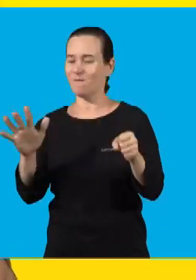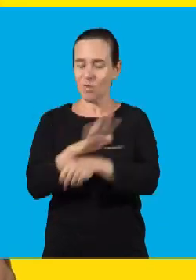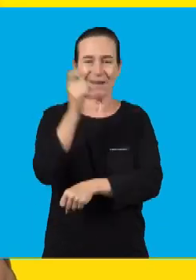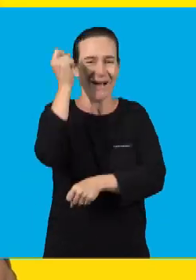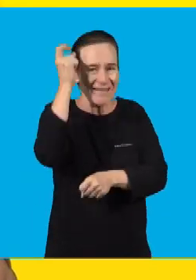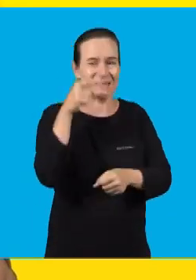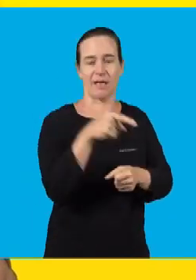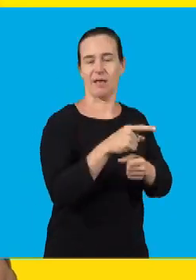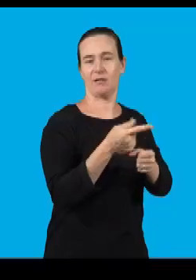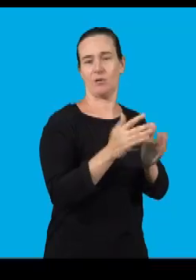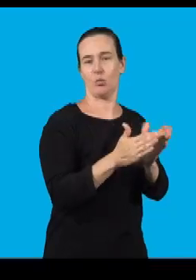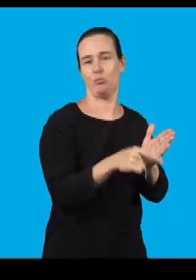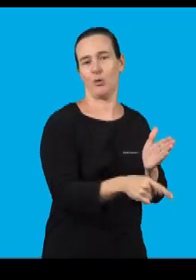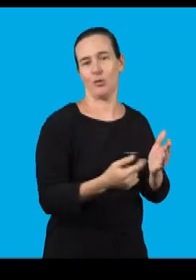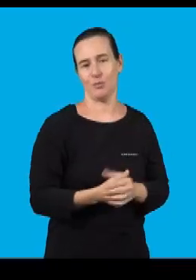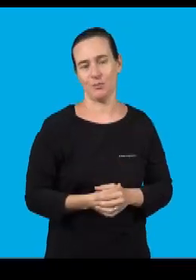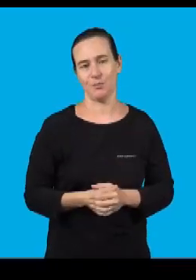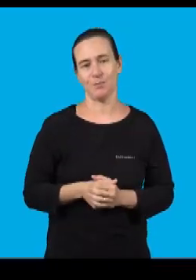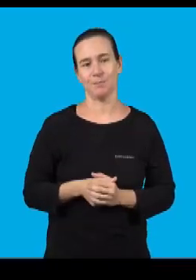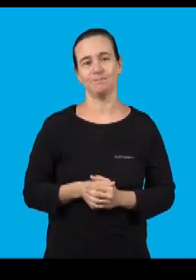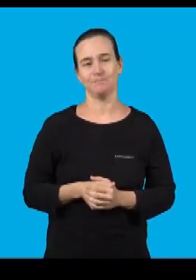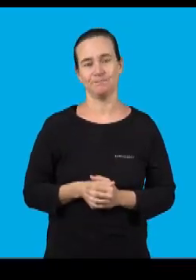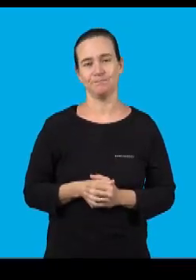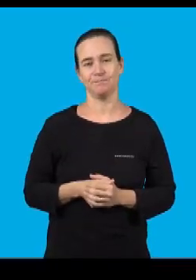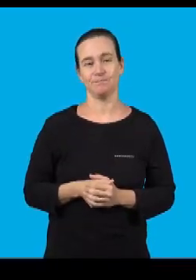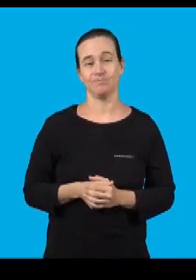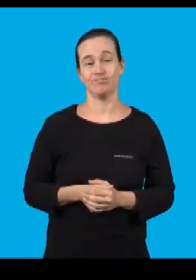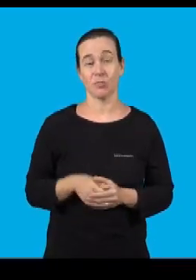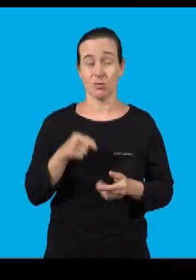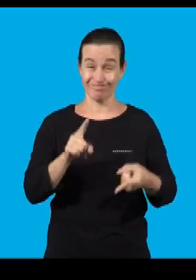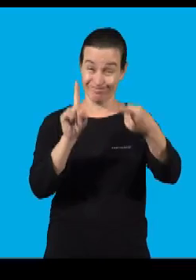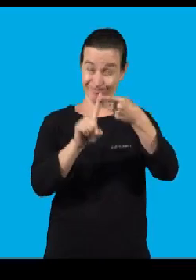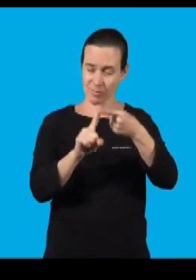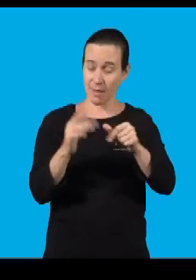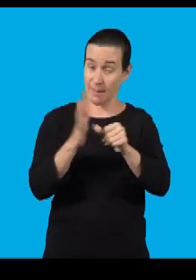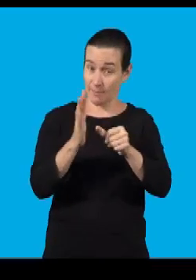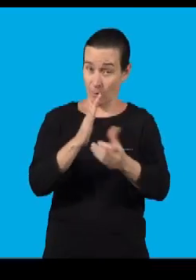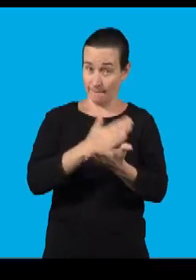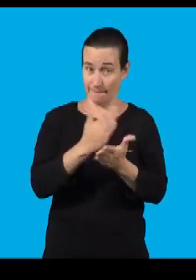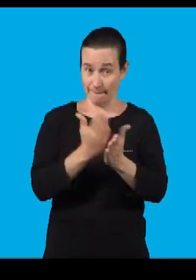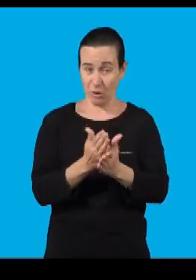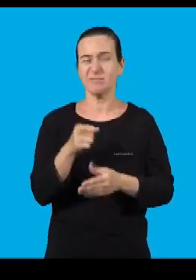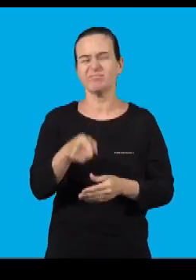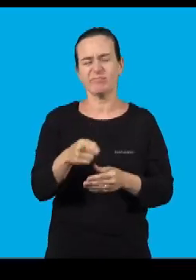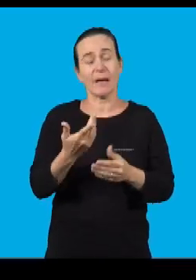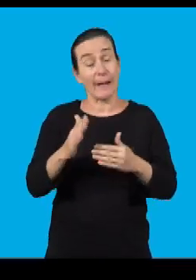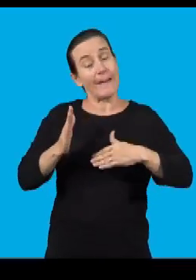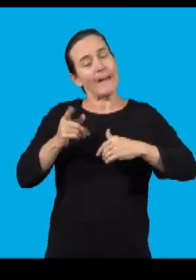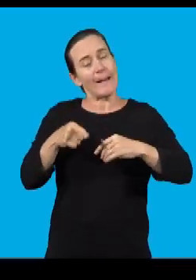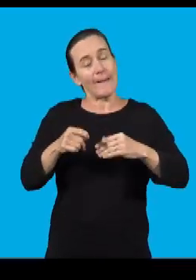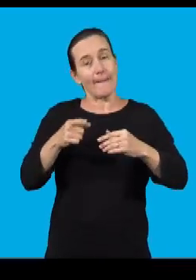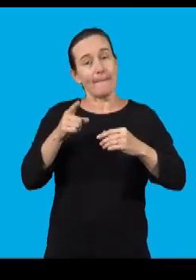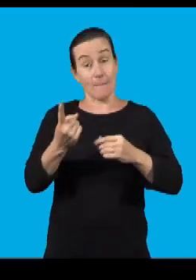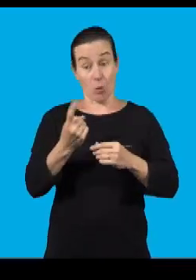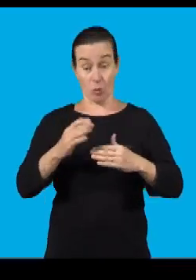the question that is required for the text, all right? So let's look at our first little segment here, the building